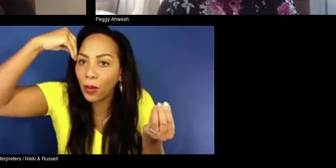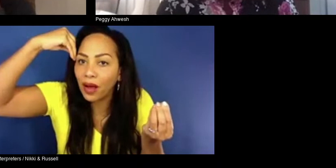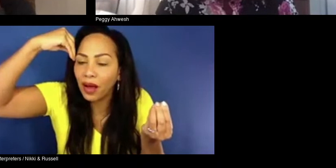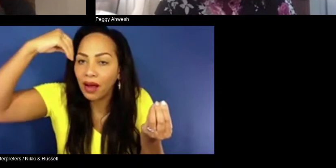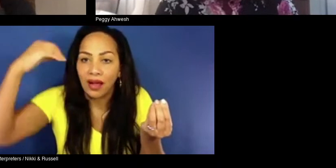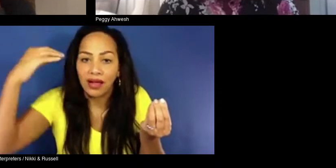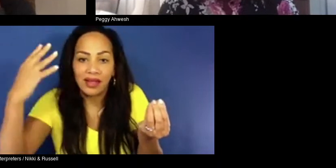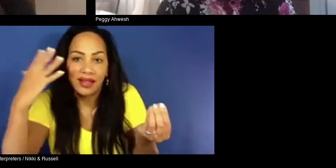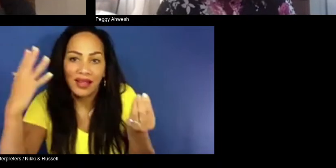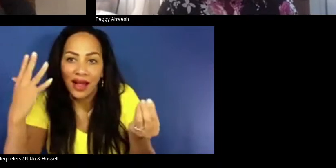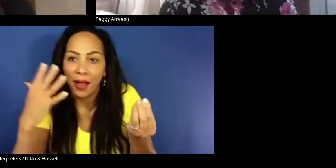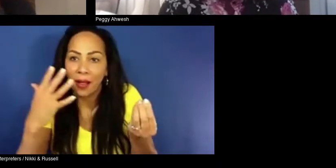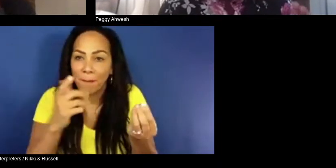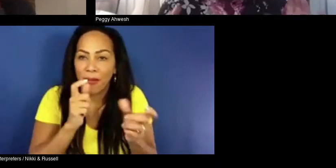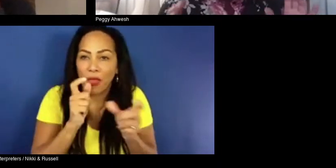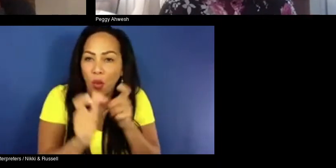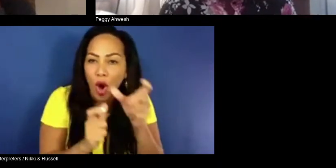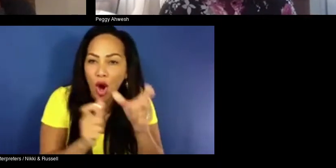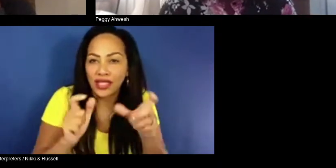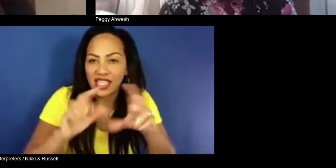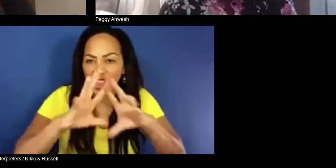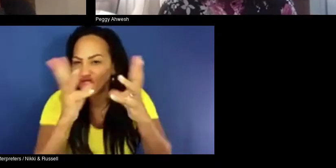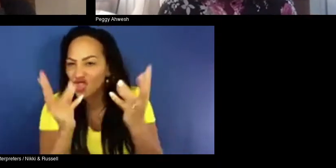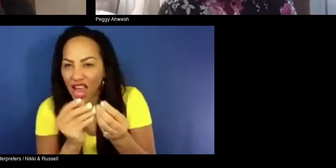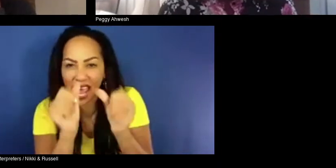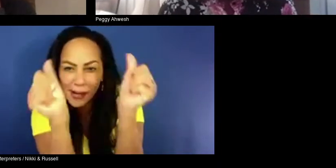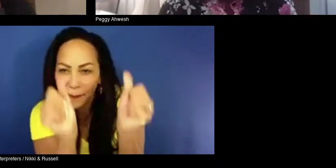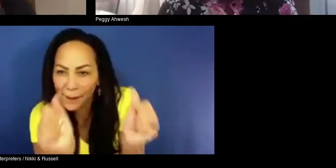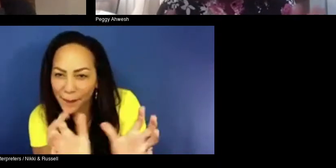the words and the shape, and it has the sort of